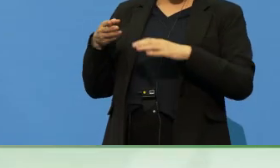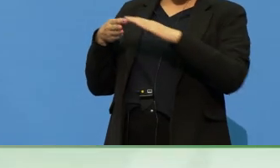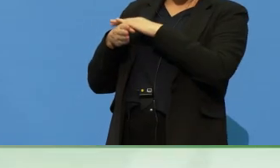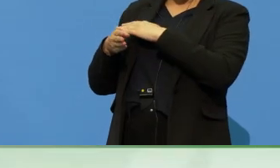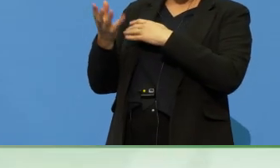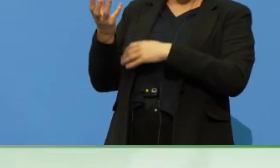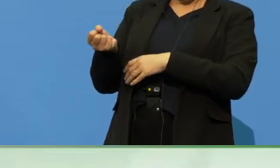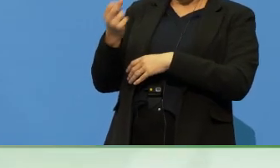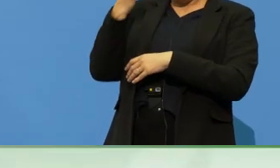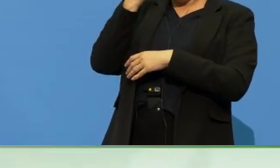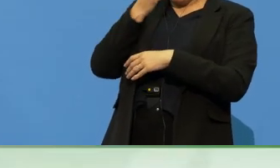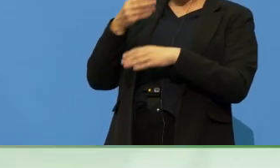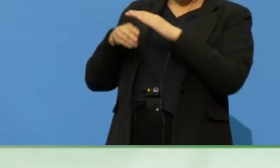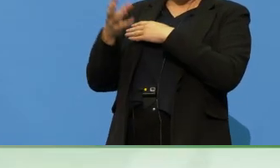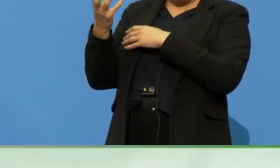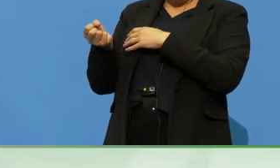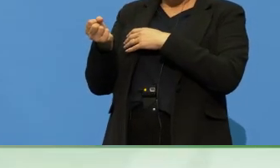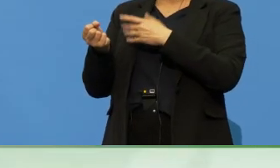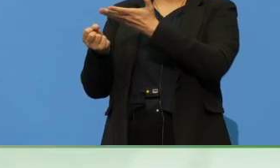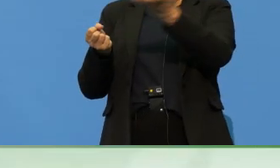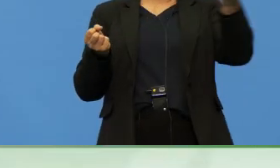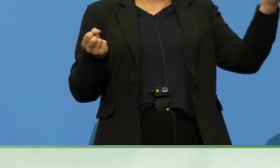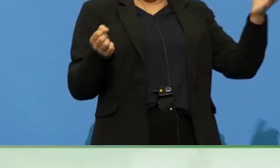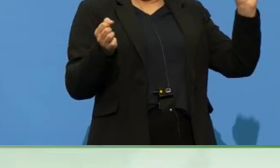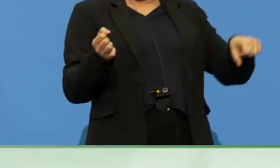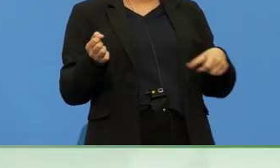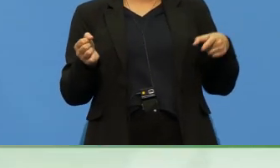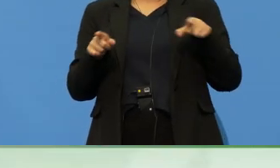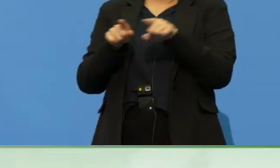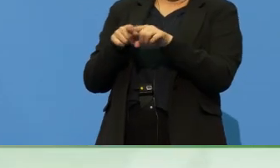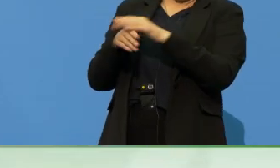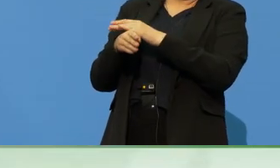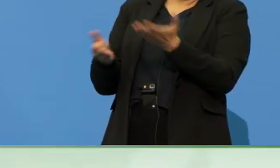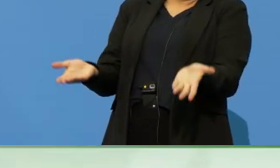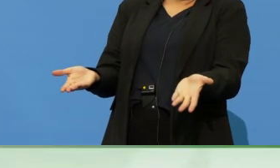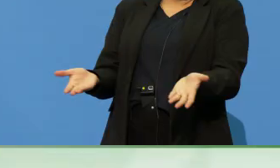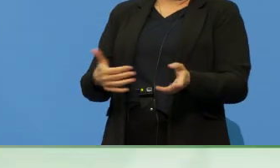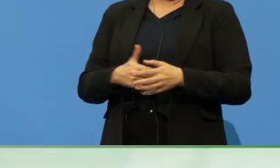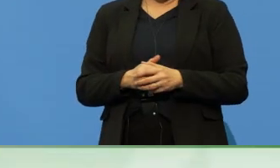for all, and even because the state and